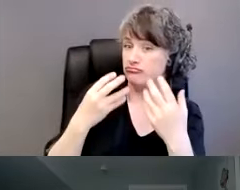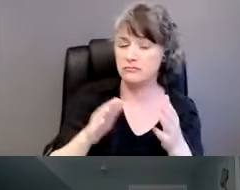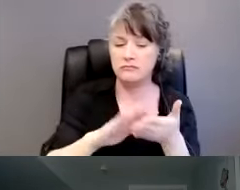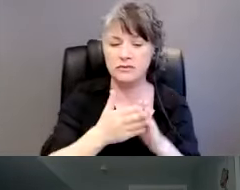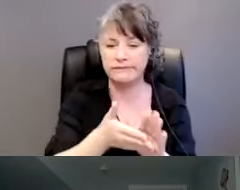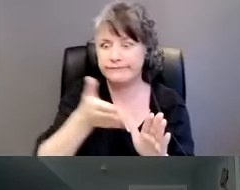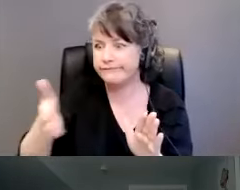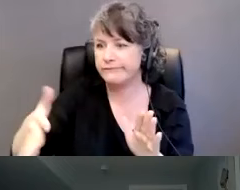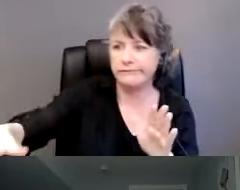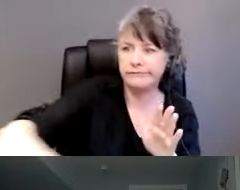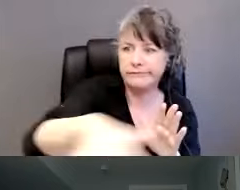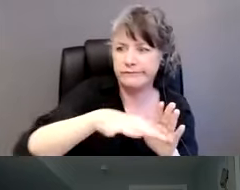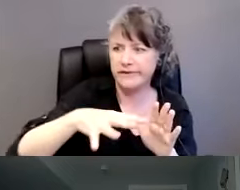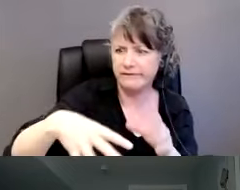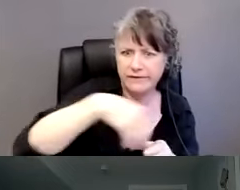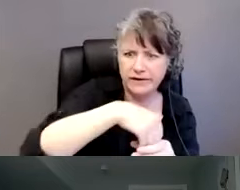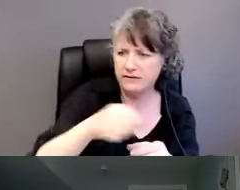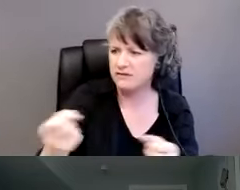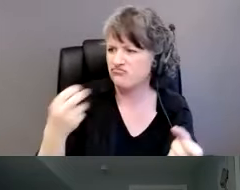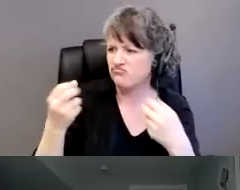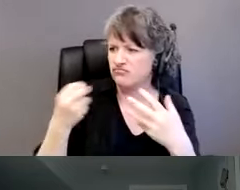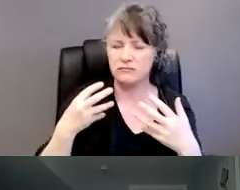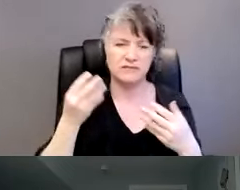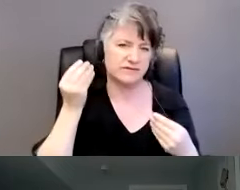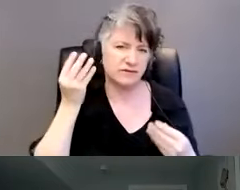partners that are involved. And